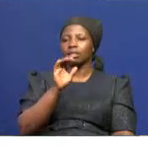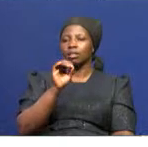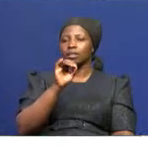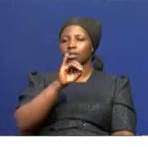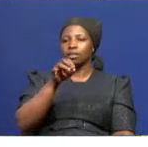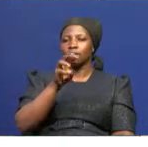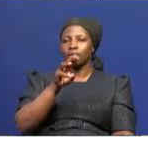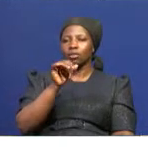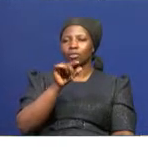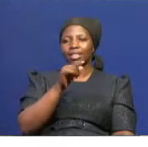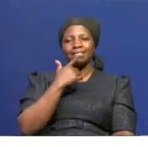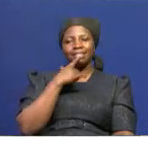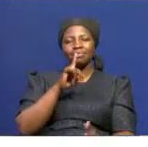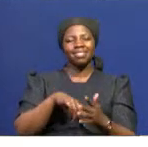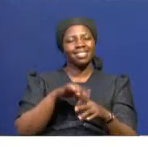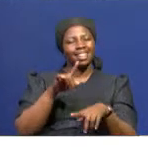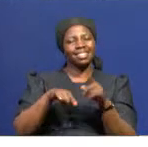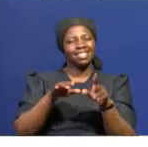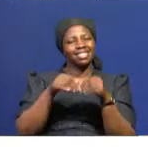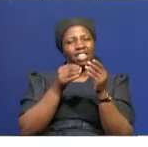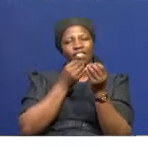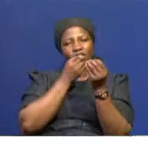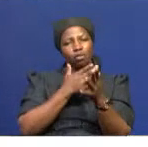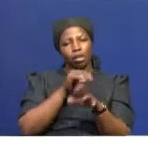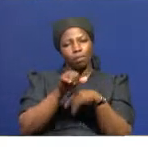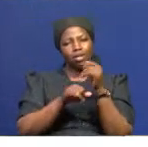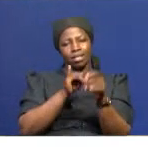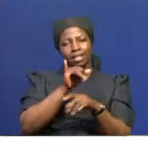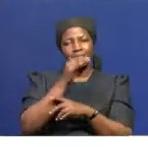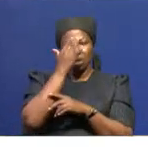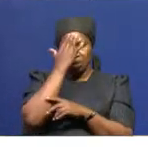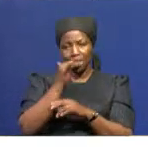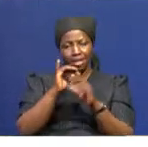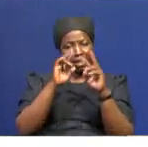information in regards to that, saying that investigations are currently underway.